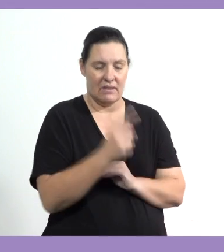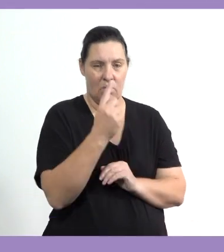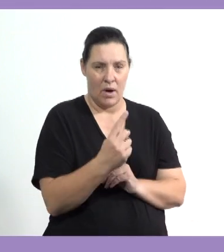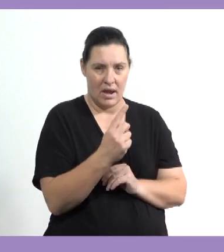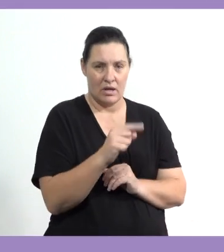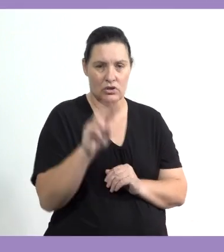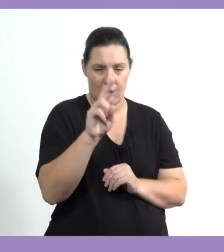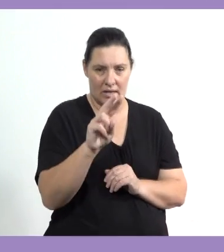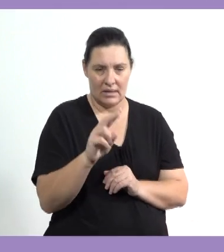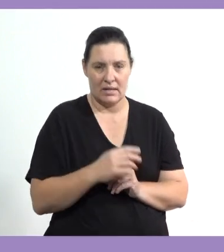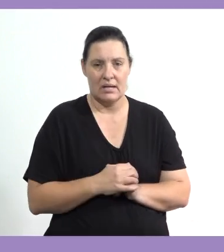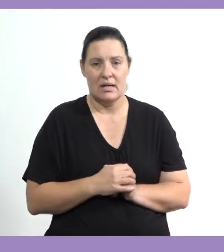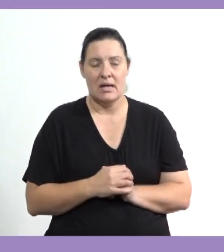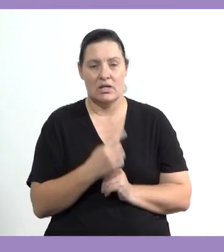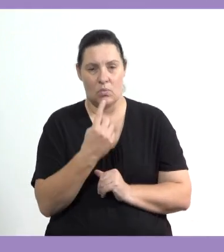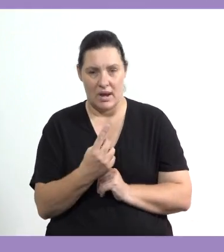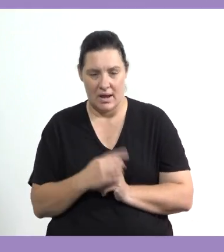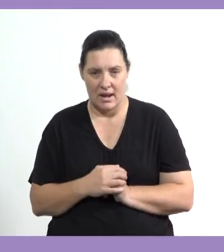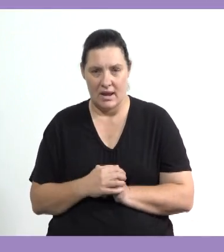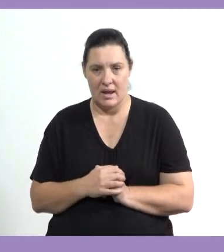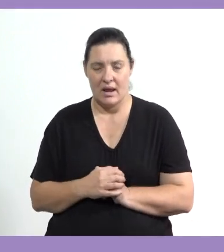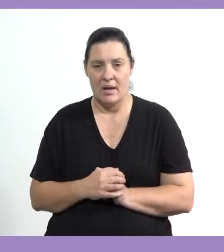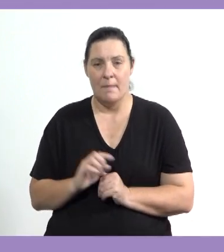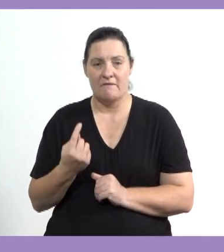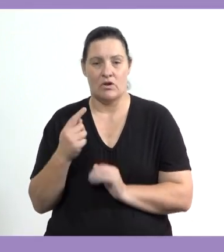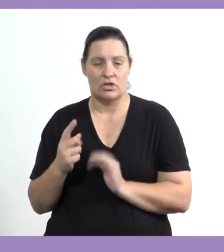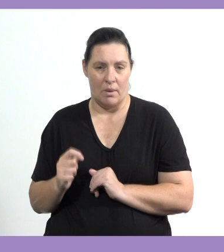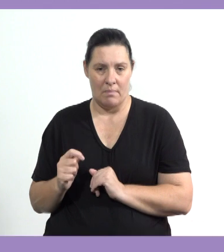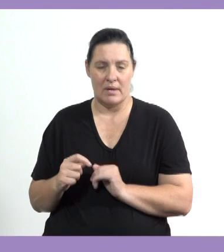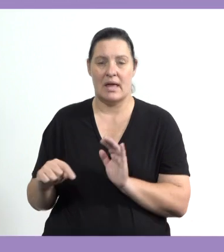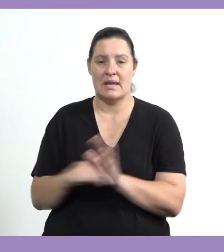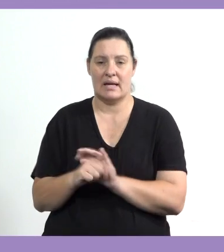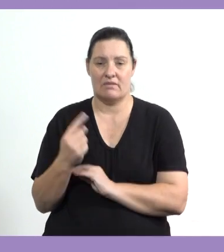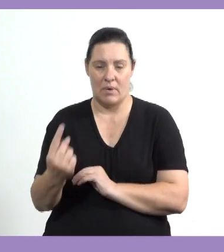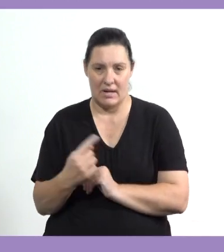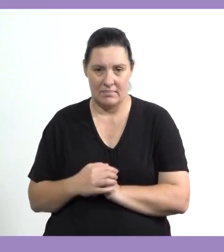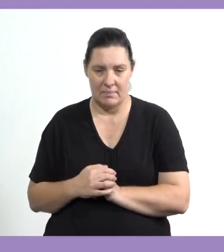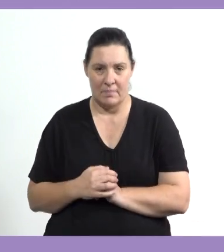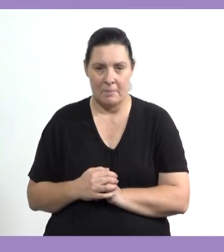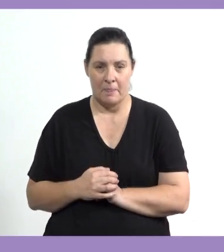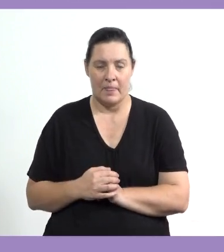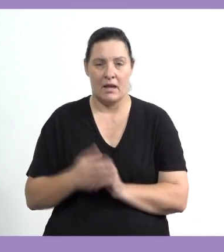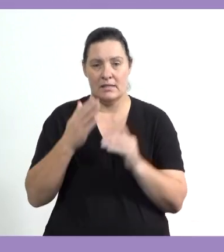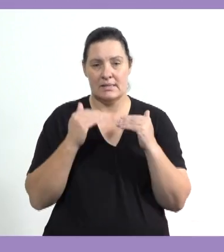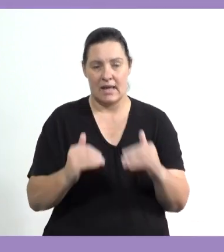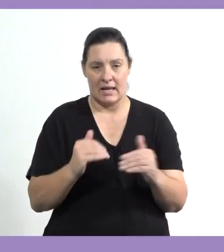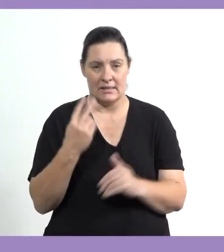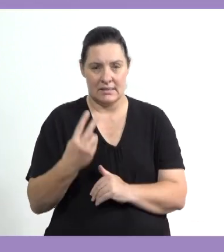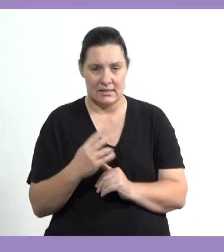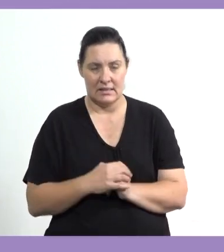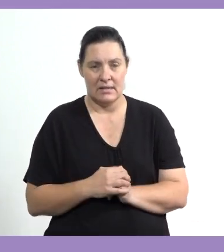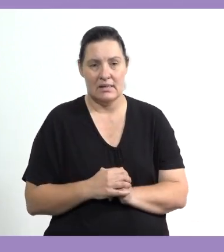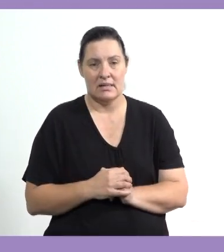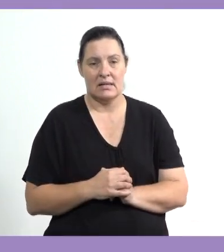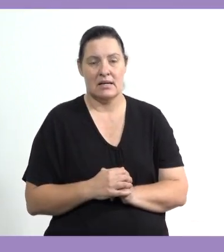negative 1 squared. 1 squared is 1, and my first term would be a negative 1. If we move on to the second